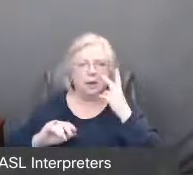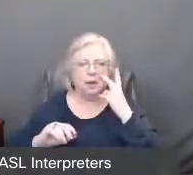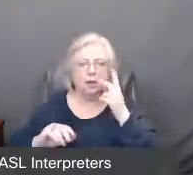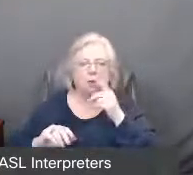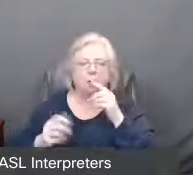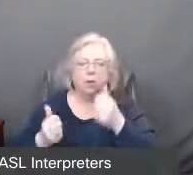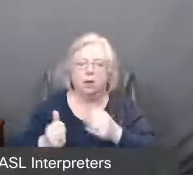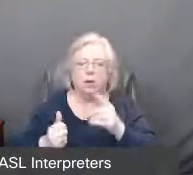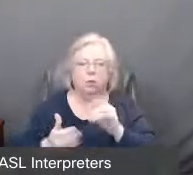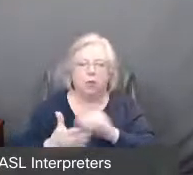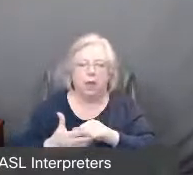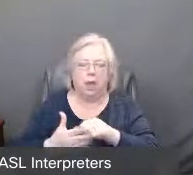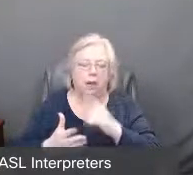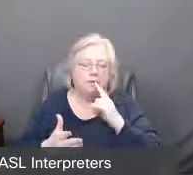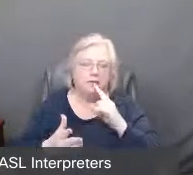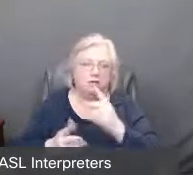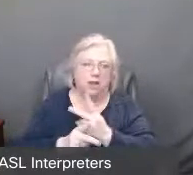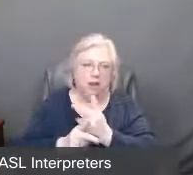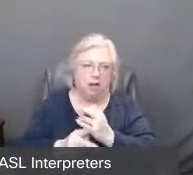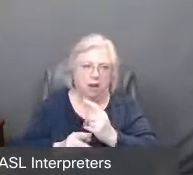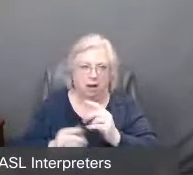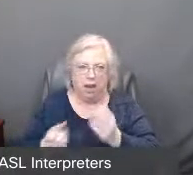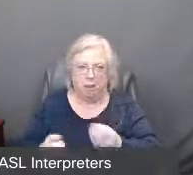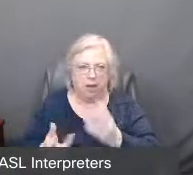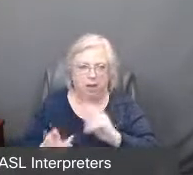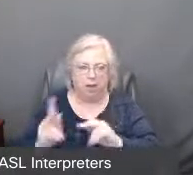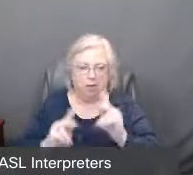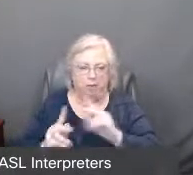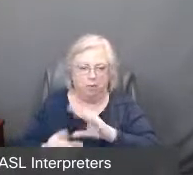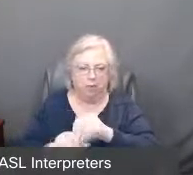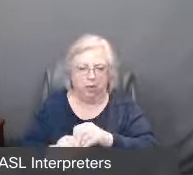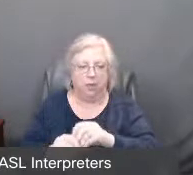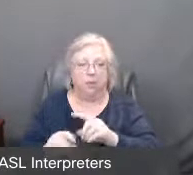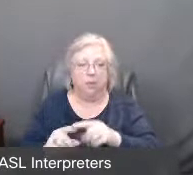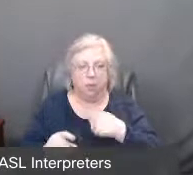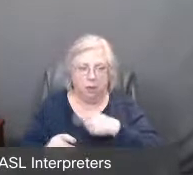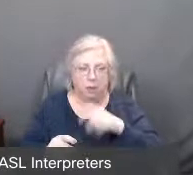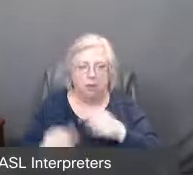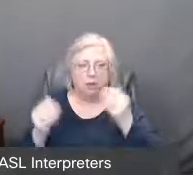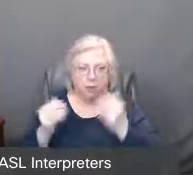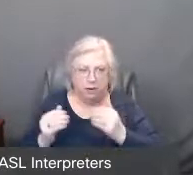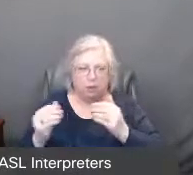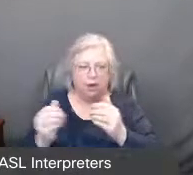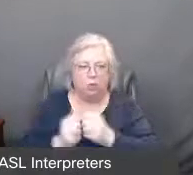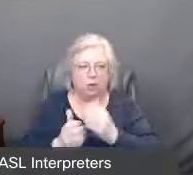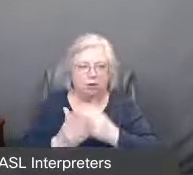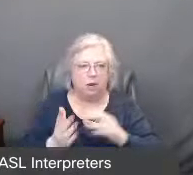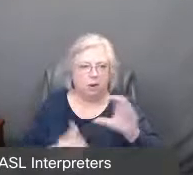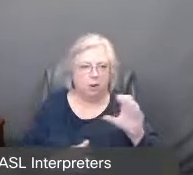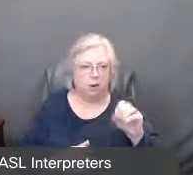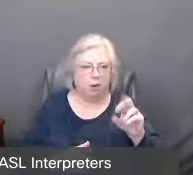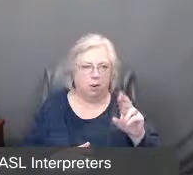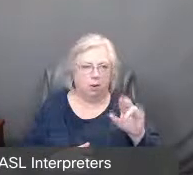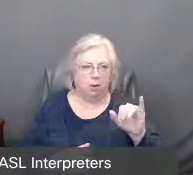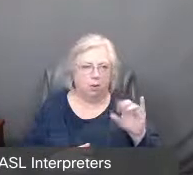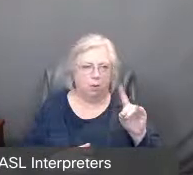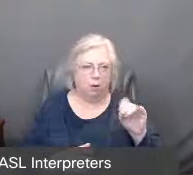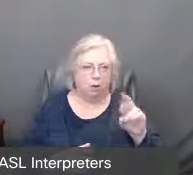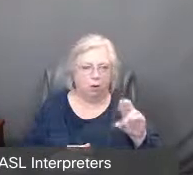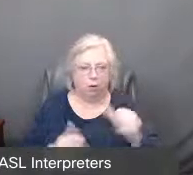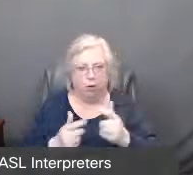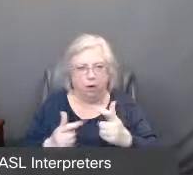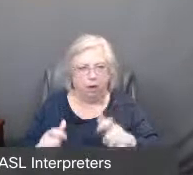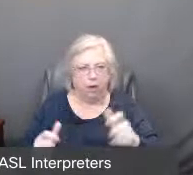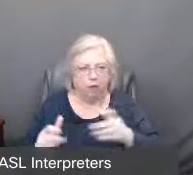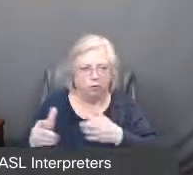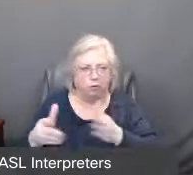and the number. But I would encourage y'all to do so because we do need to proceed with some of those corridors this year, if at all possible.